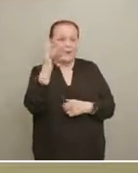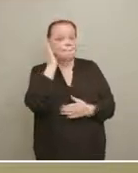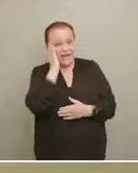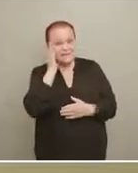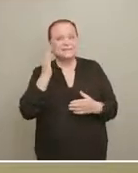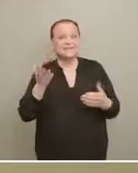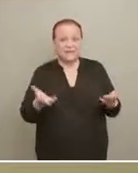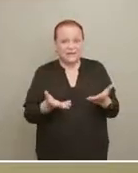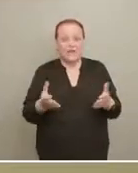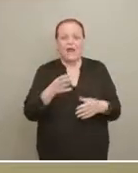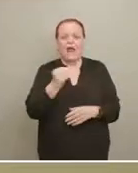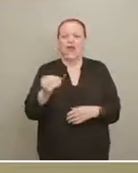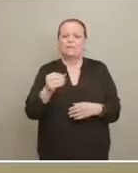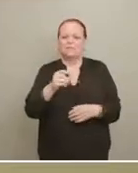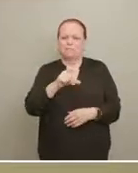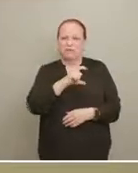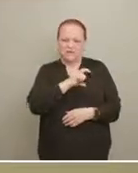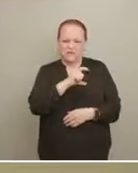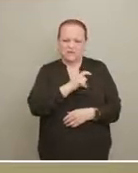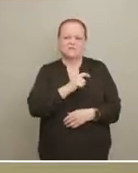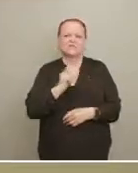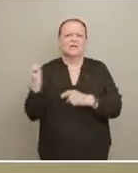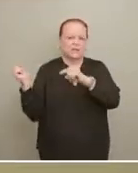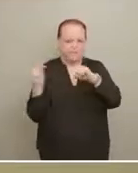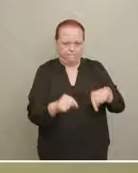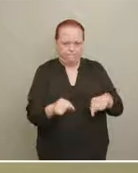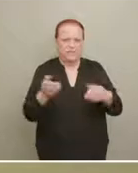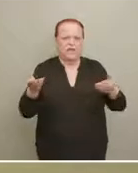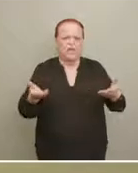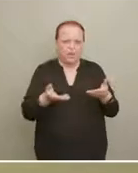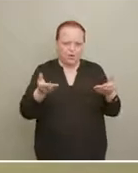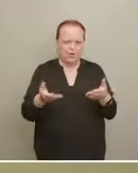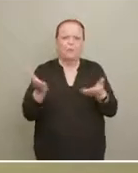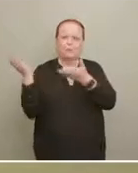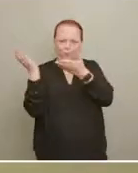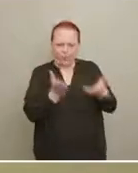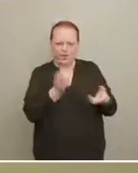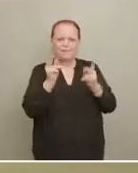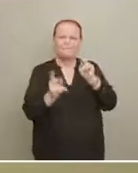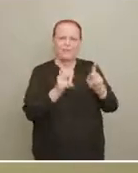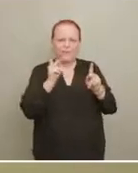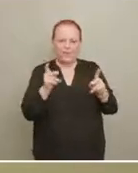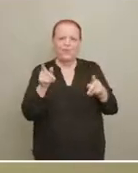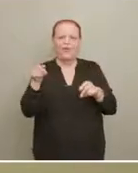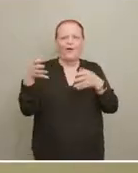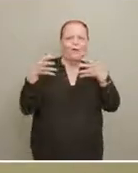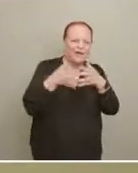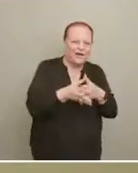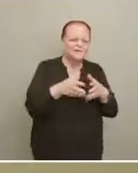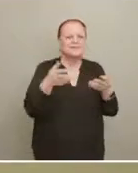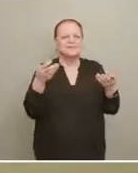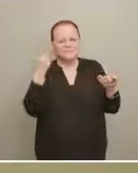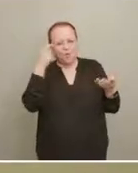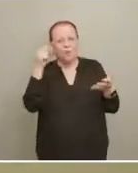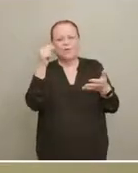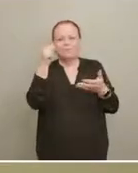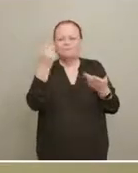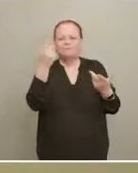Law enforcement is accessing this facility, hospitals are accessing this facility, and residents of Orange